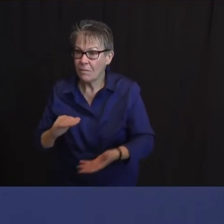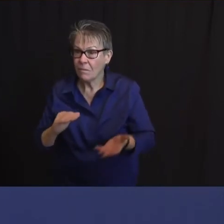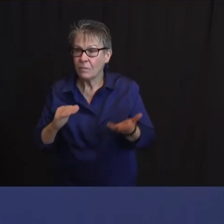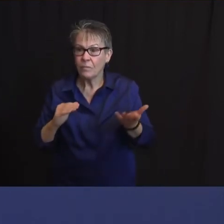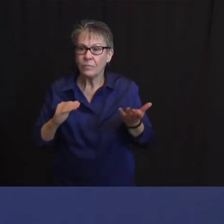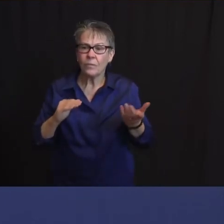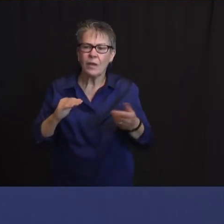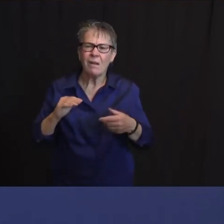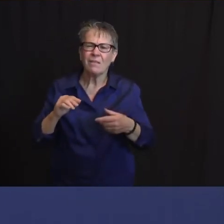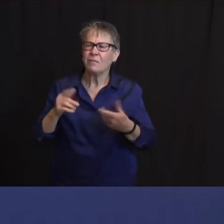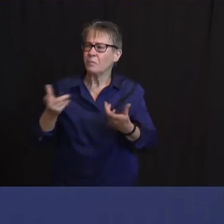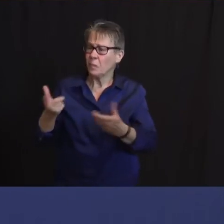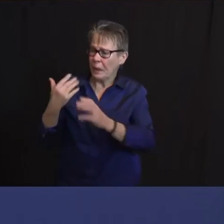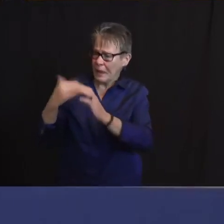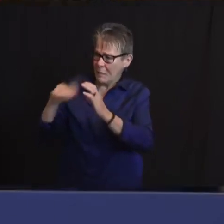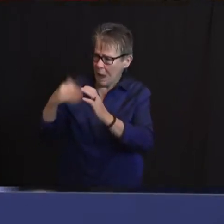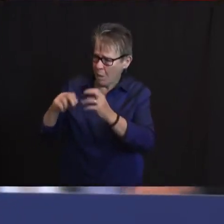But with that, Judy, over to you.